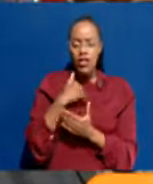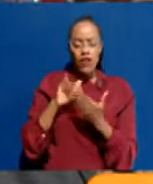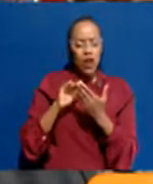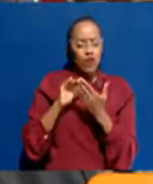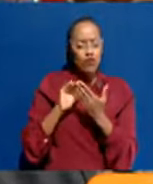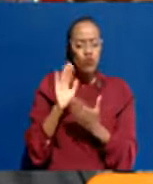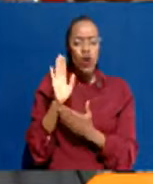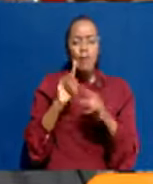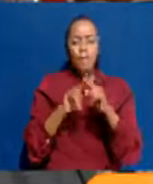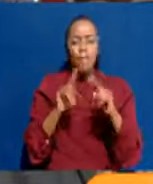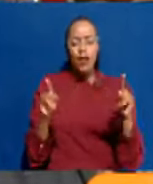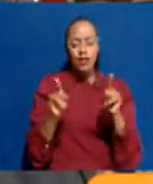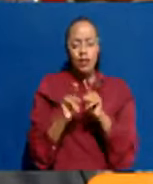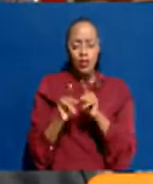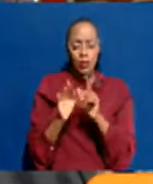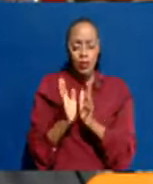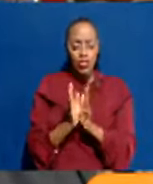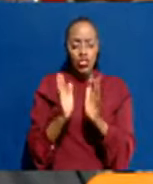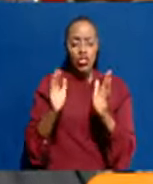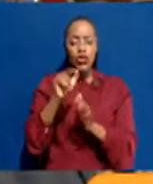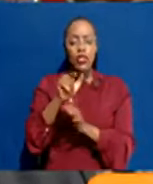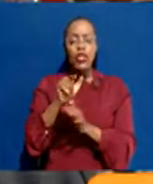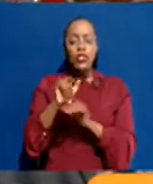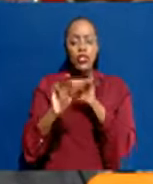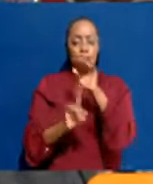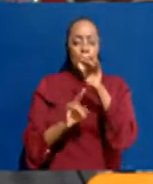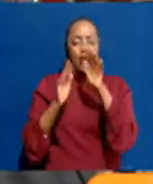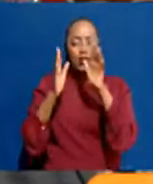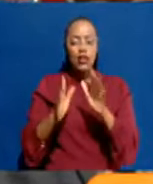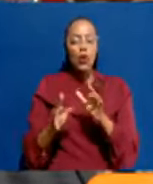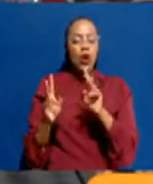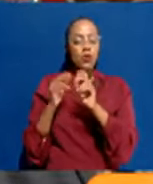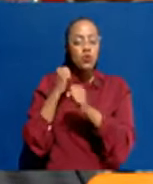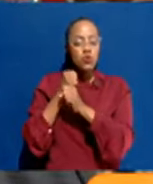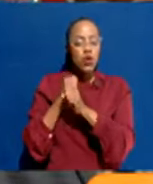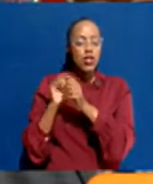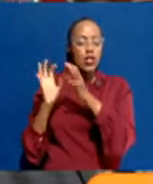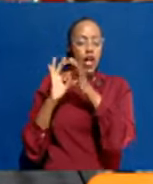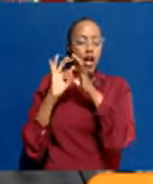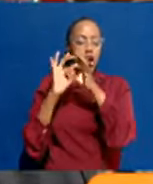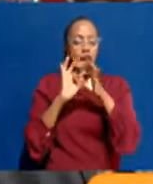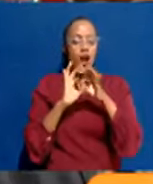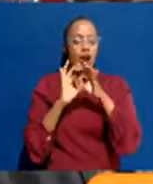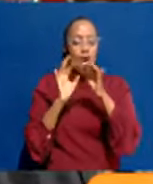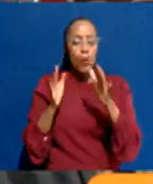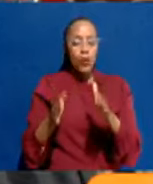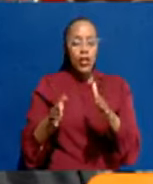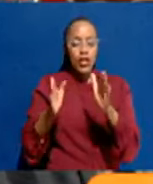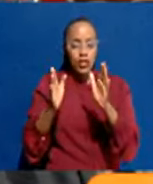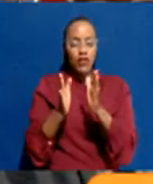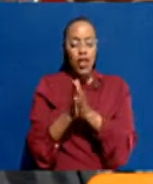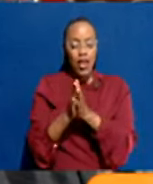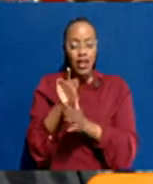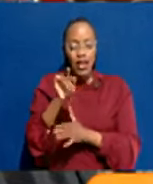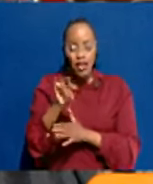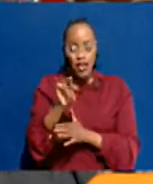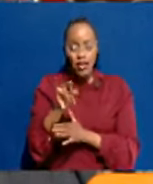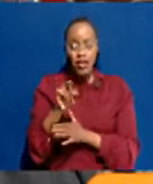incidences. But on the whole, that cabinet worked very harmoniously. And it